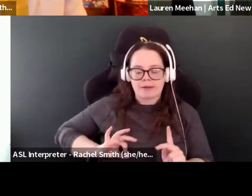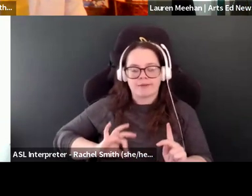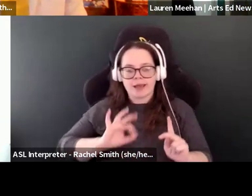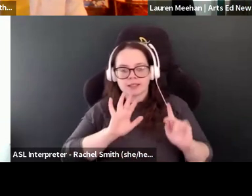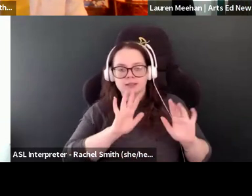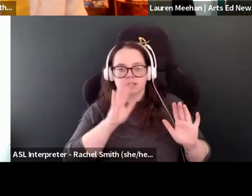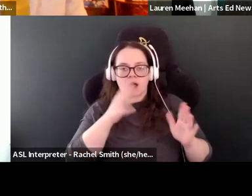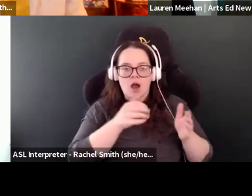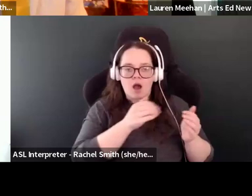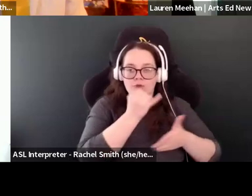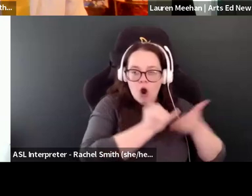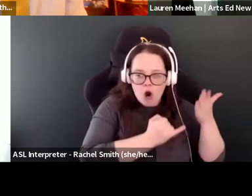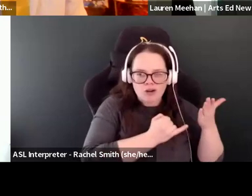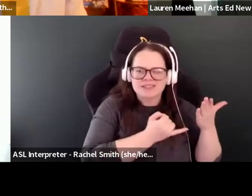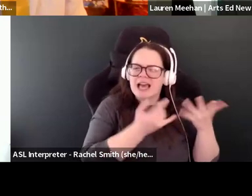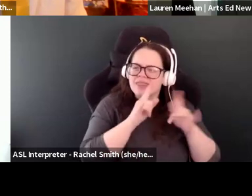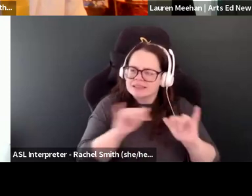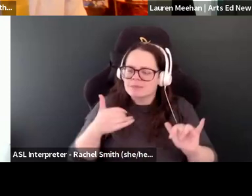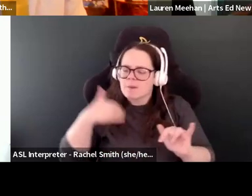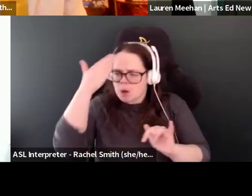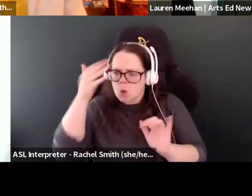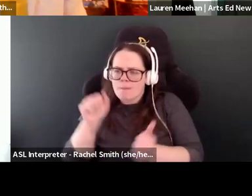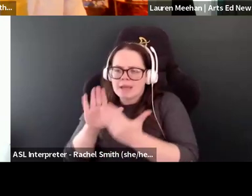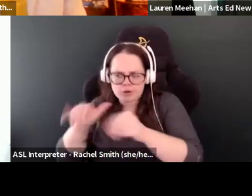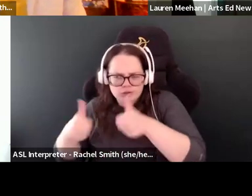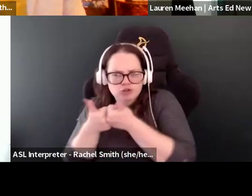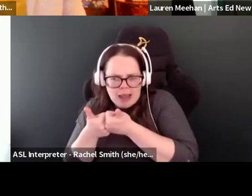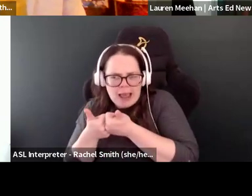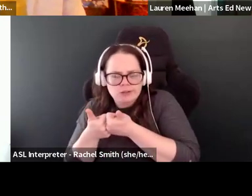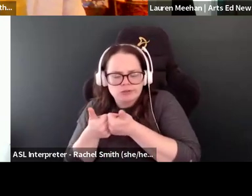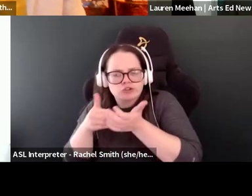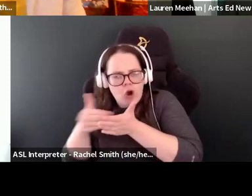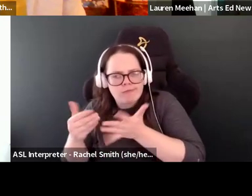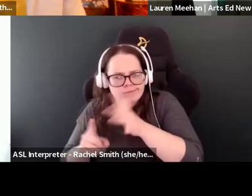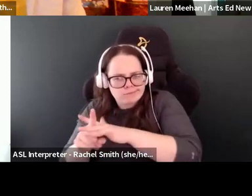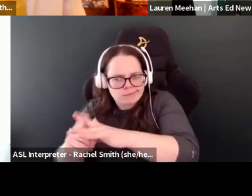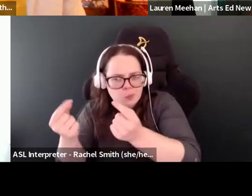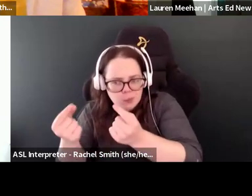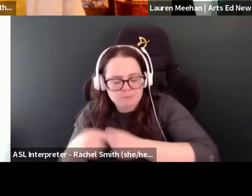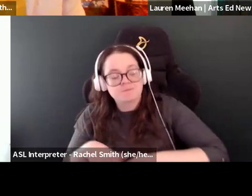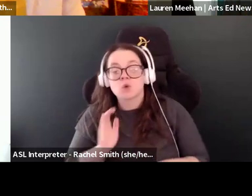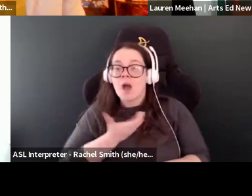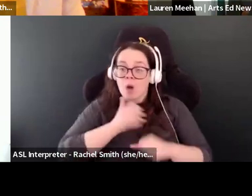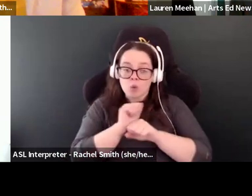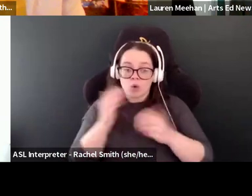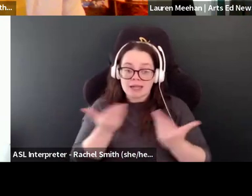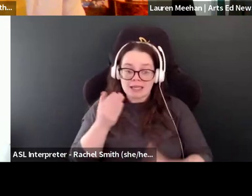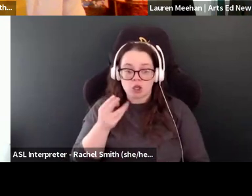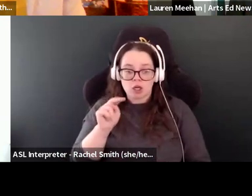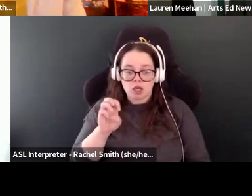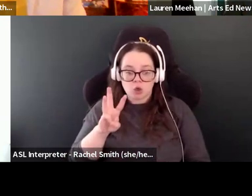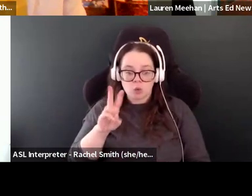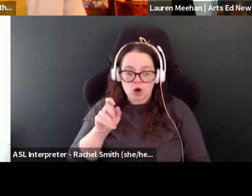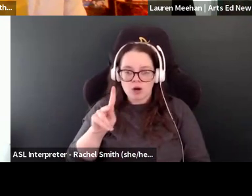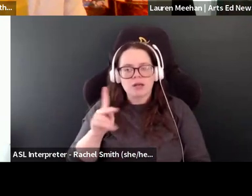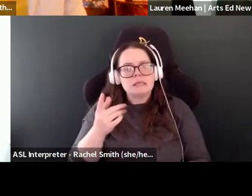challenges often are. And so a lot of our work here at Arts Ed Newark sometimes lives in advocacy